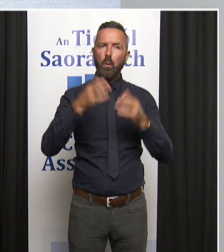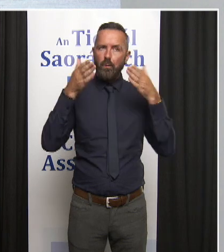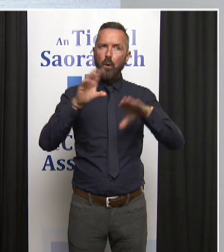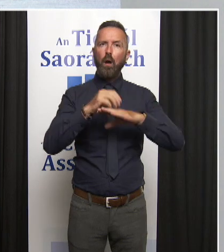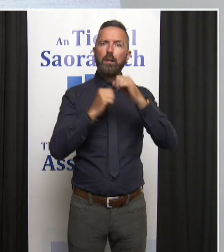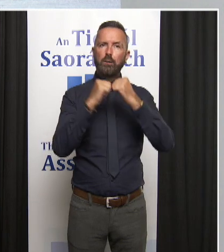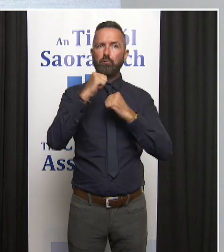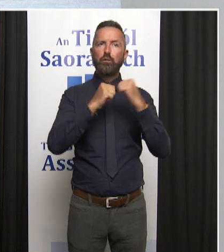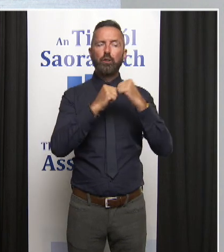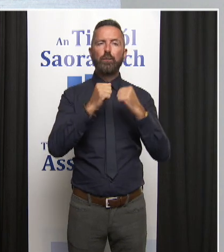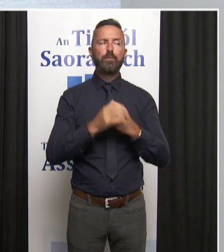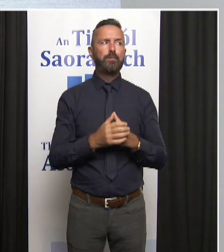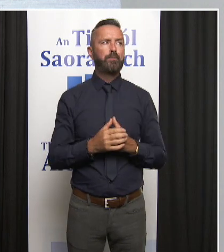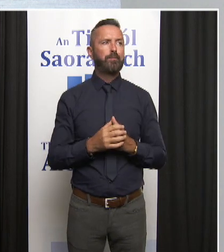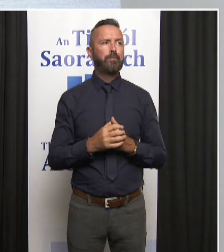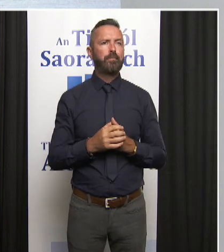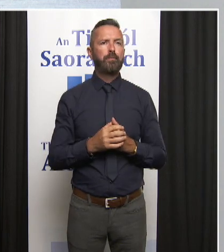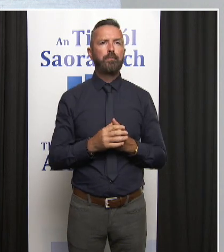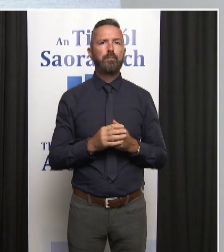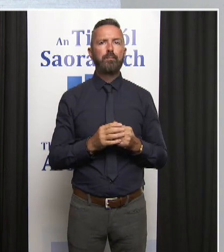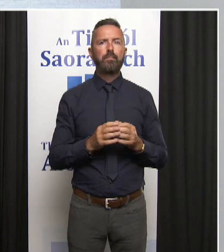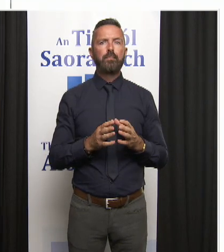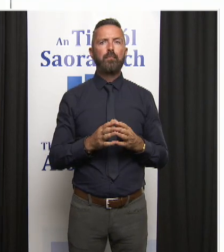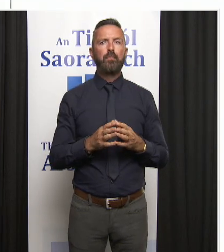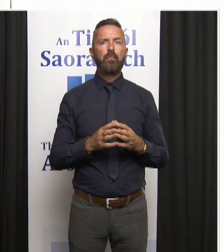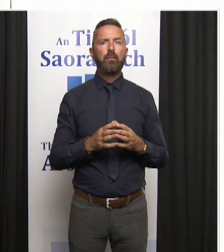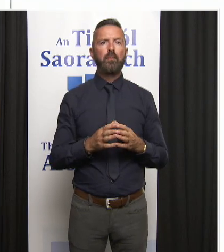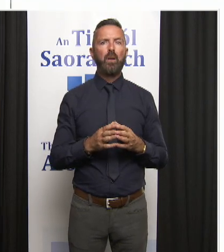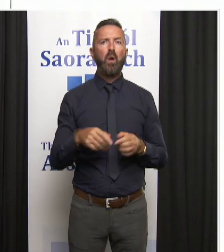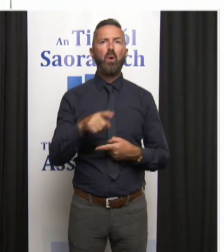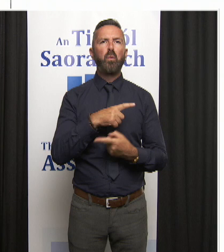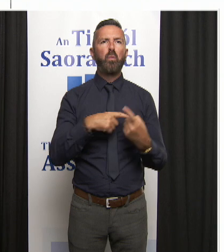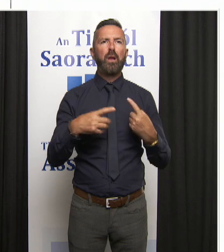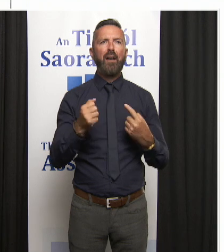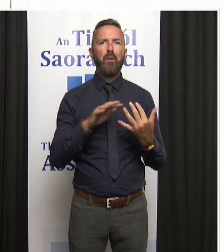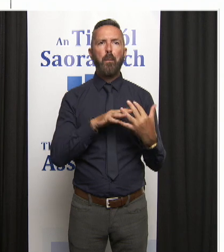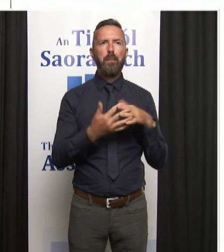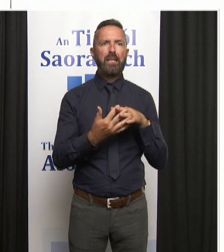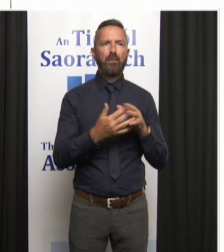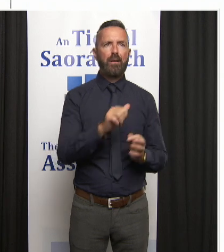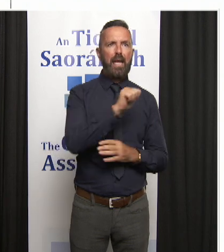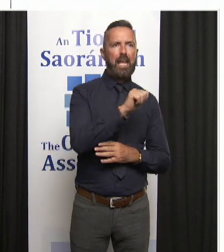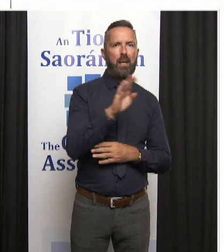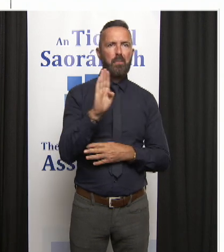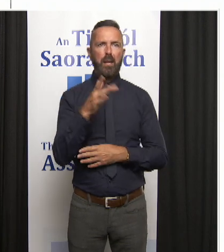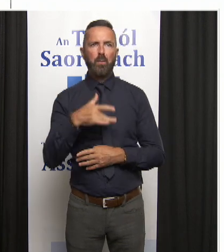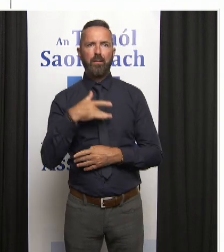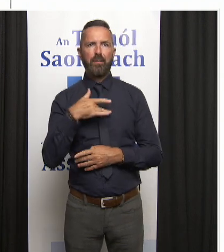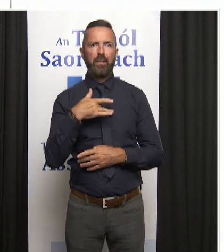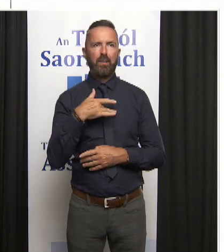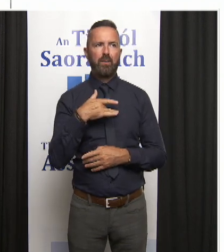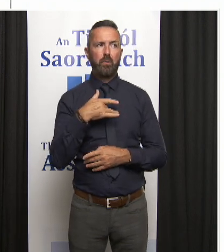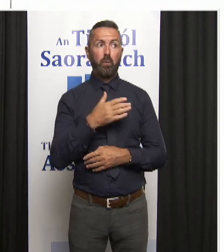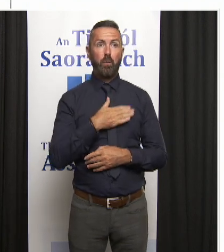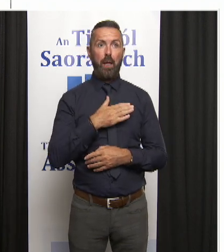structure, so that's what I'll spend my time on. We kind of went with a hybrid of A and B in that we took the